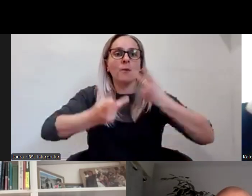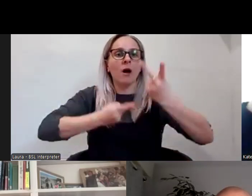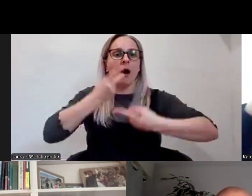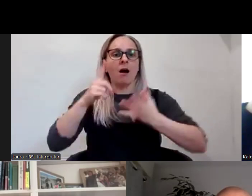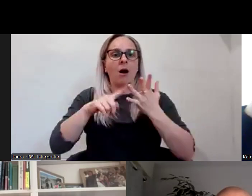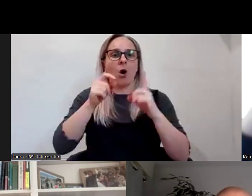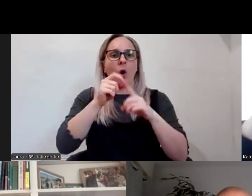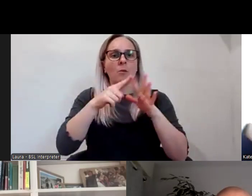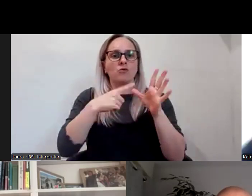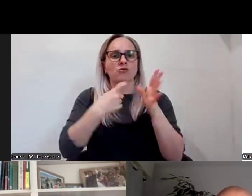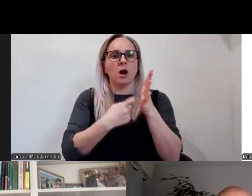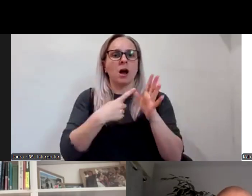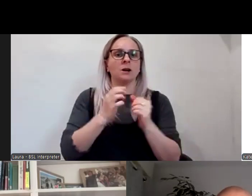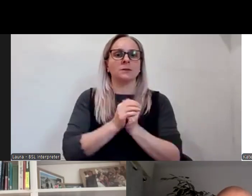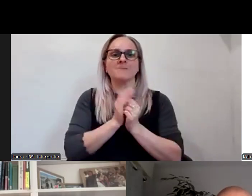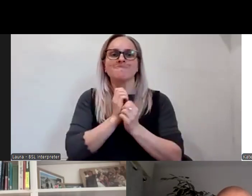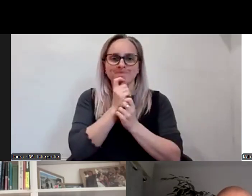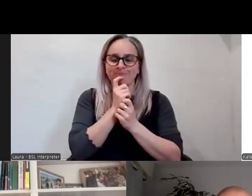that's a toughie. That